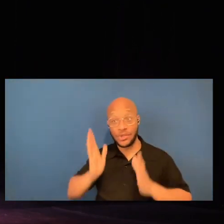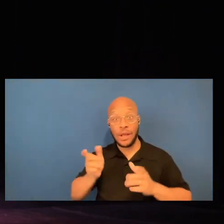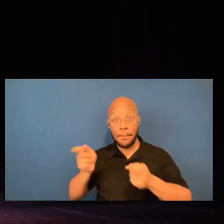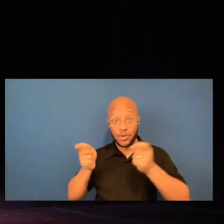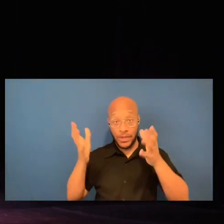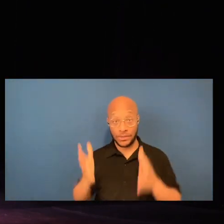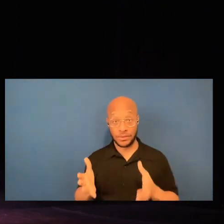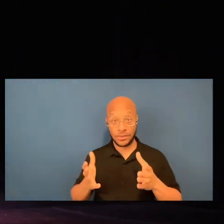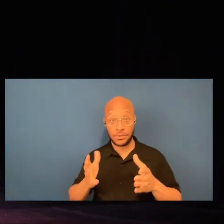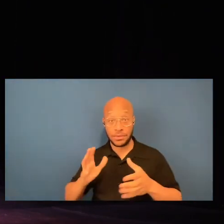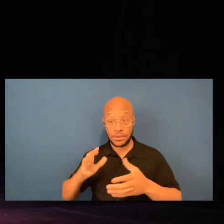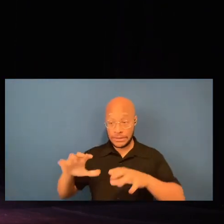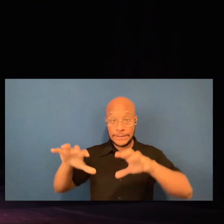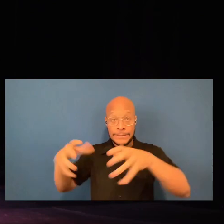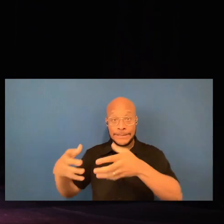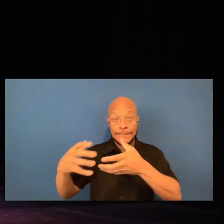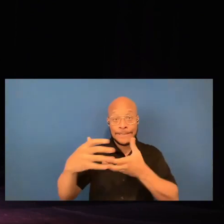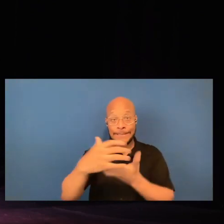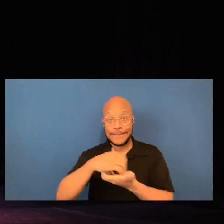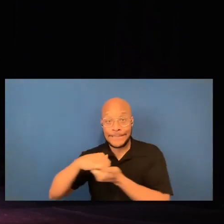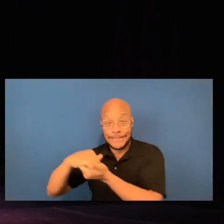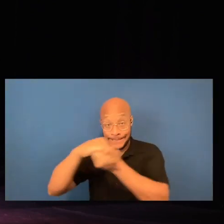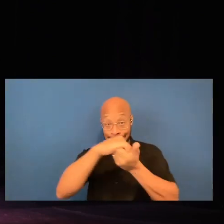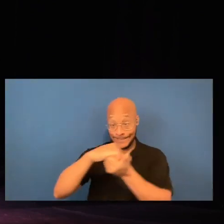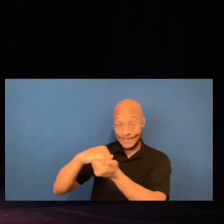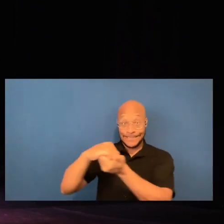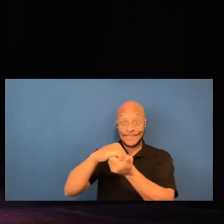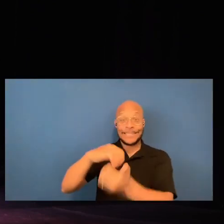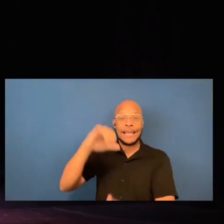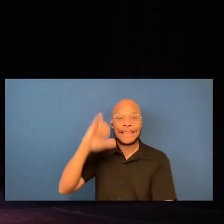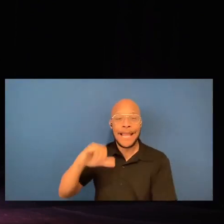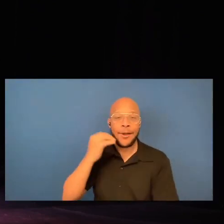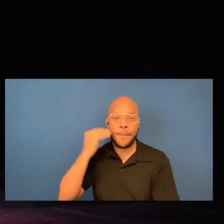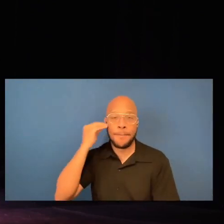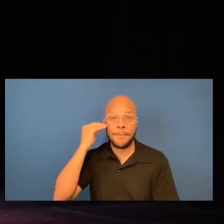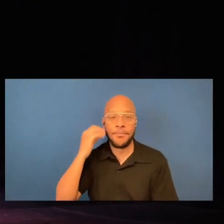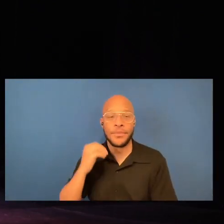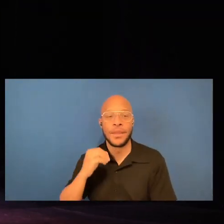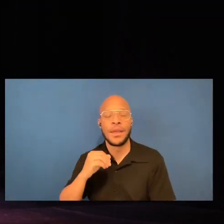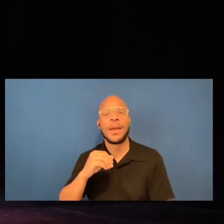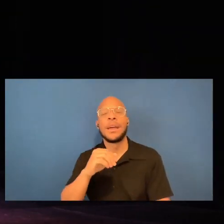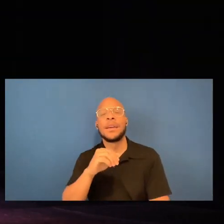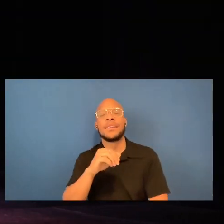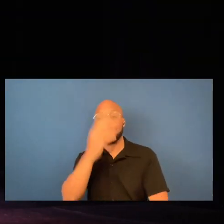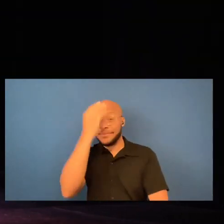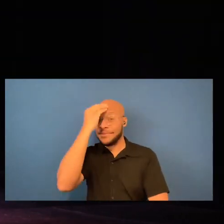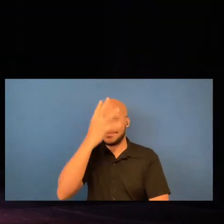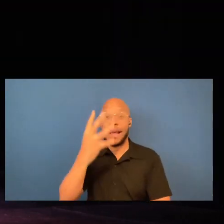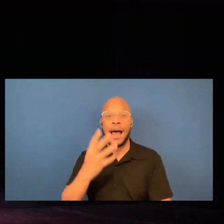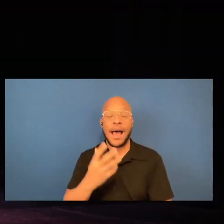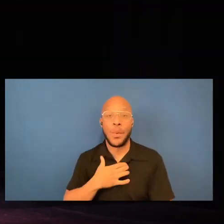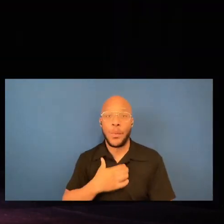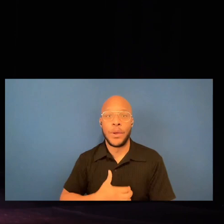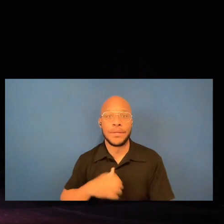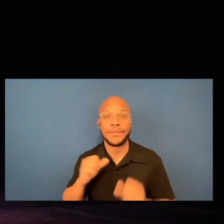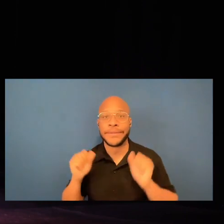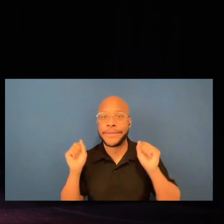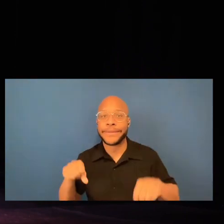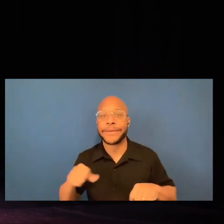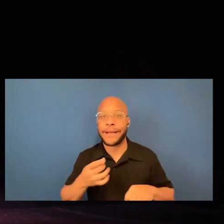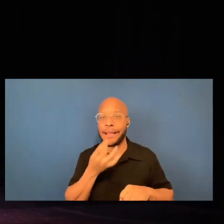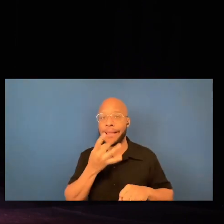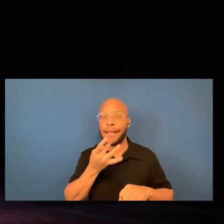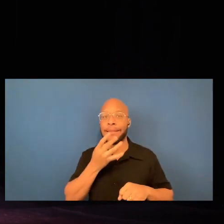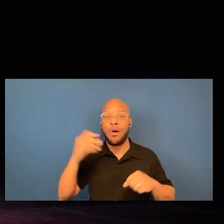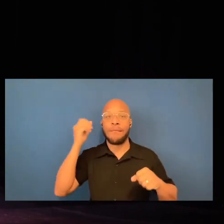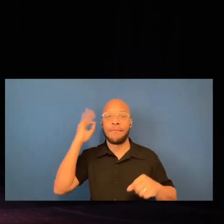practice. Real talk, I wish we could turn the lights off. Everybody's broke, right? Is there anyone in this room who is not running a deficit